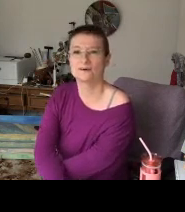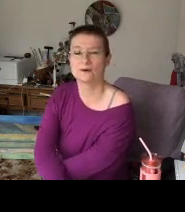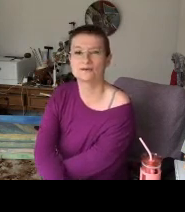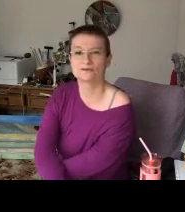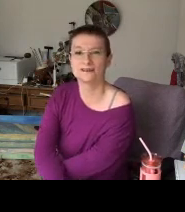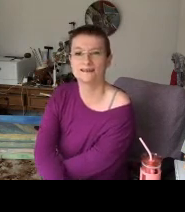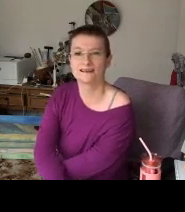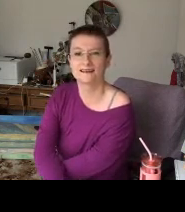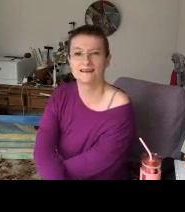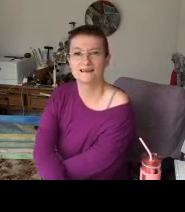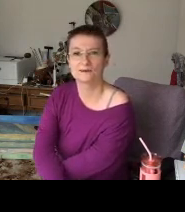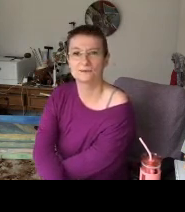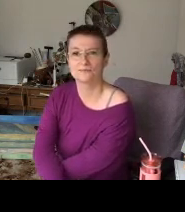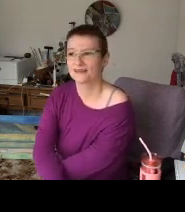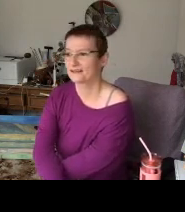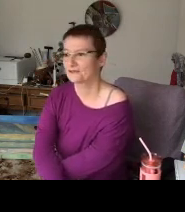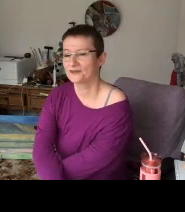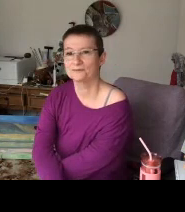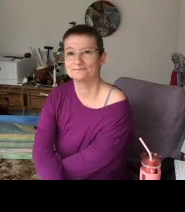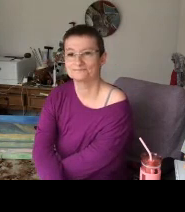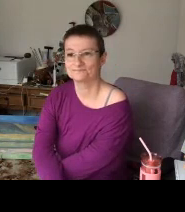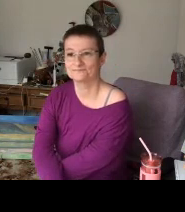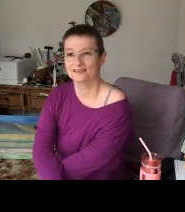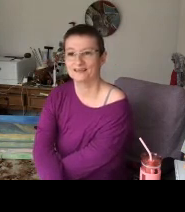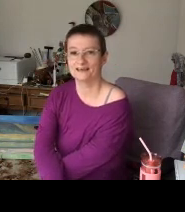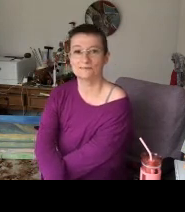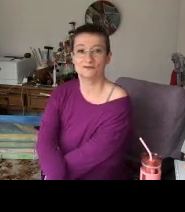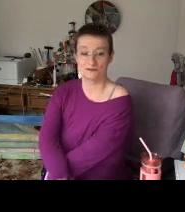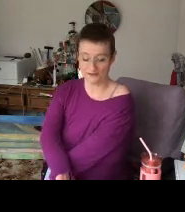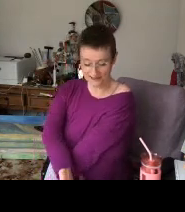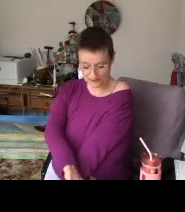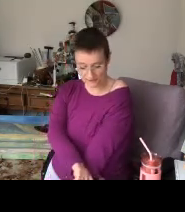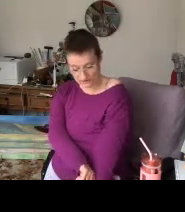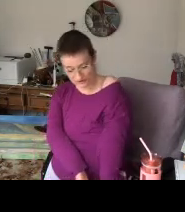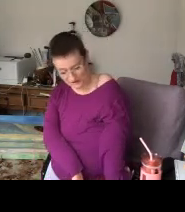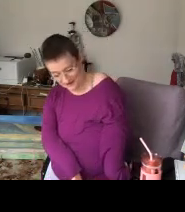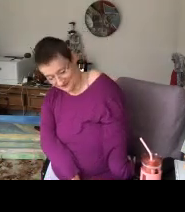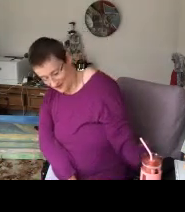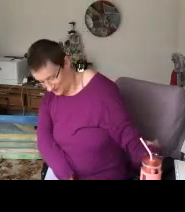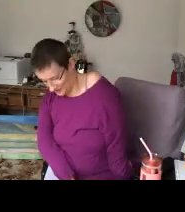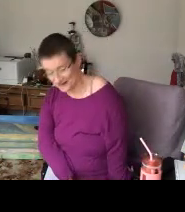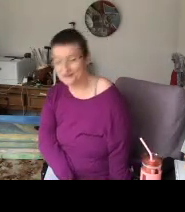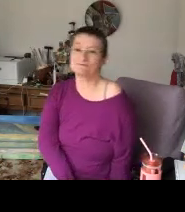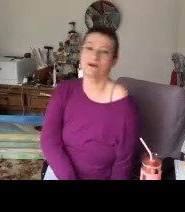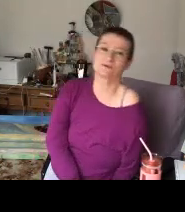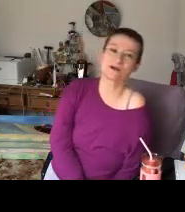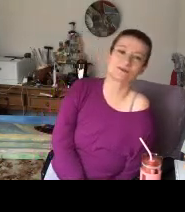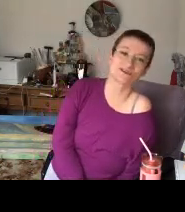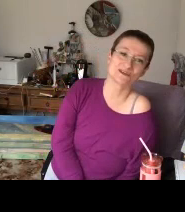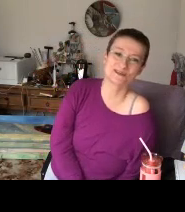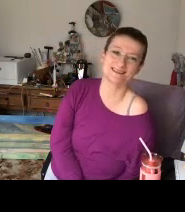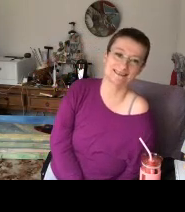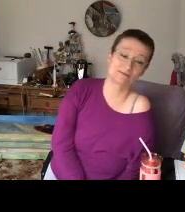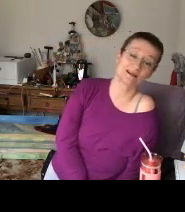can see it on my screen. Cool. So I'm going to take you on a journey, on a Tanya